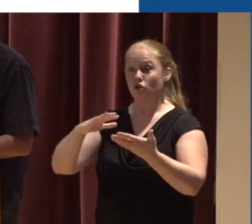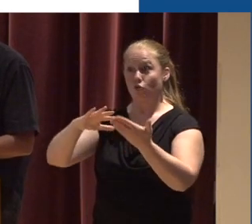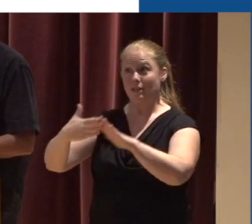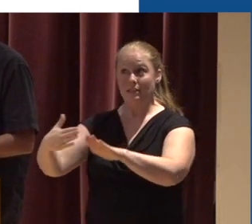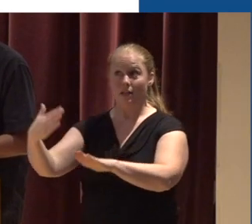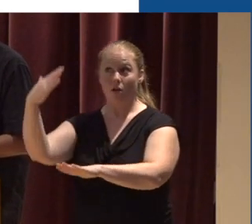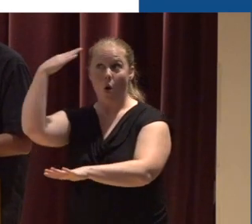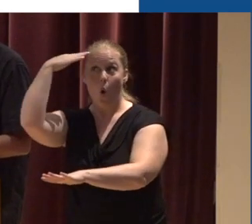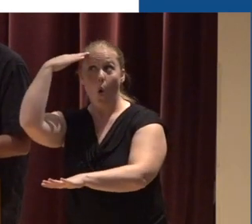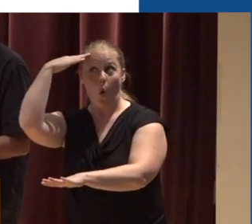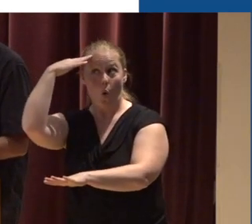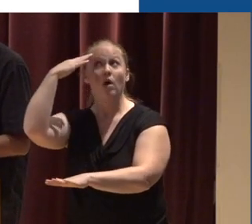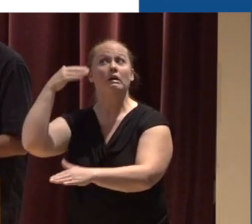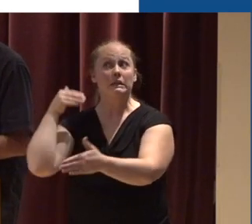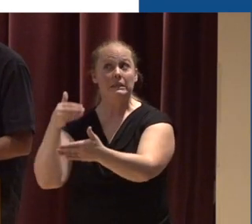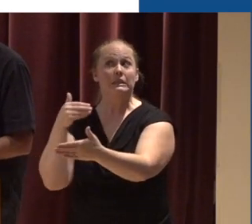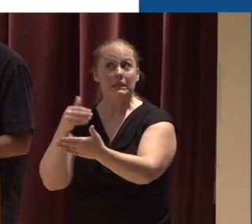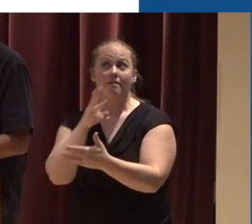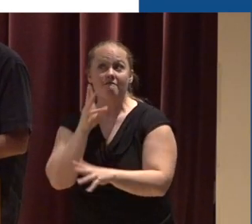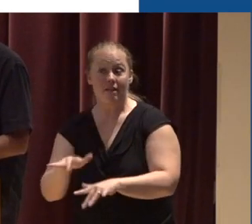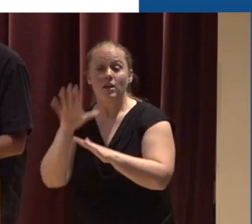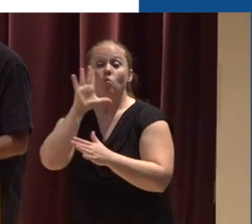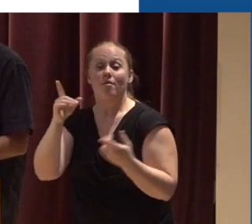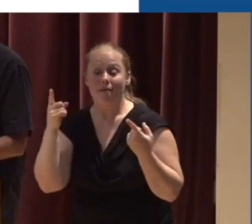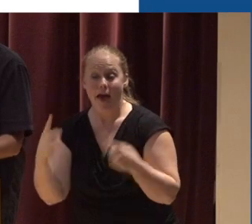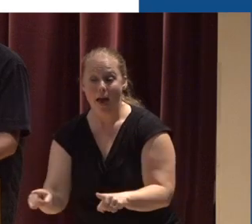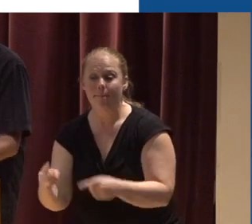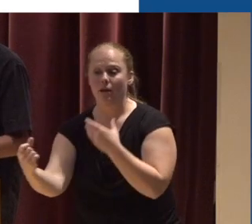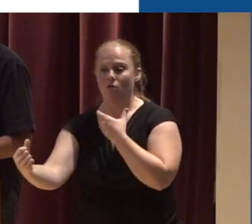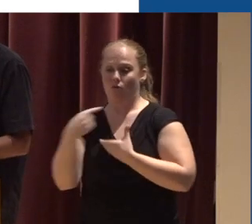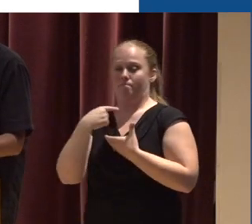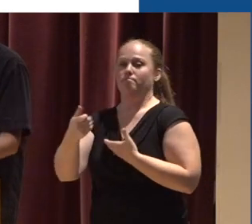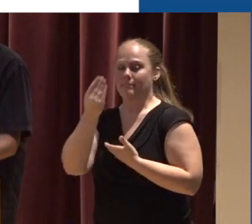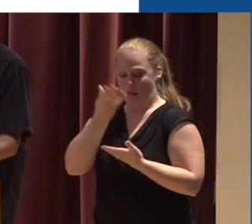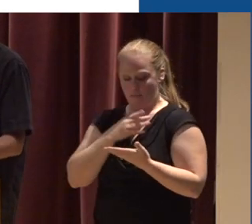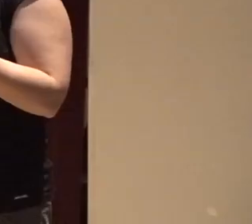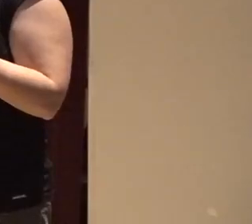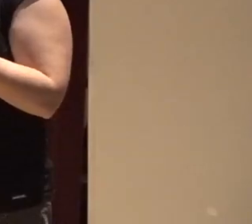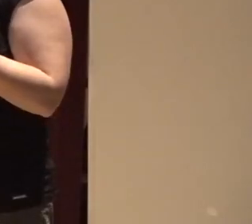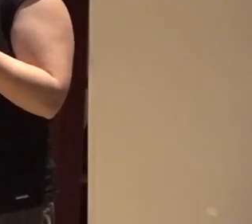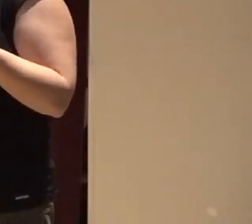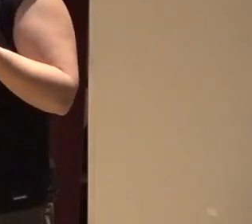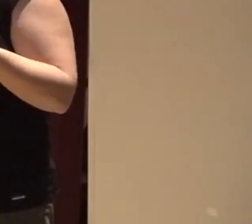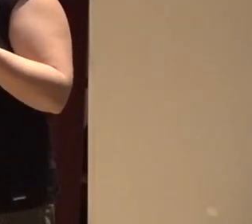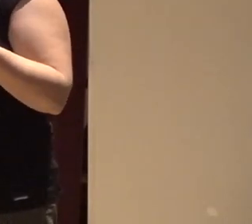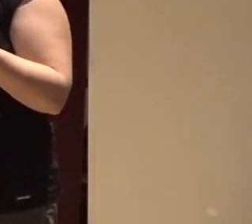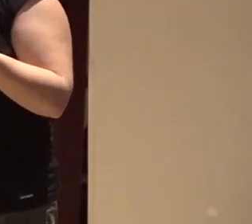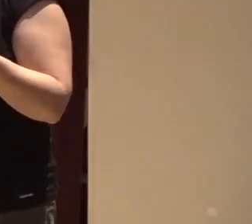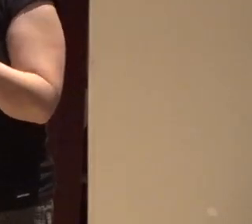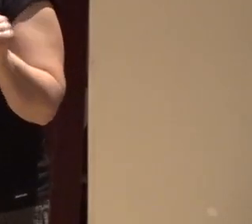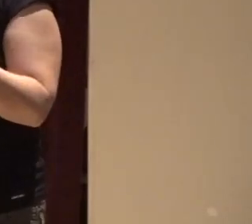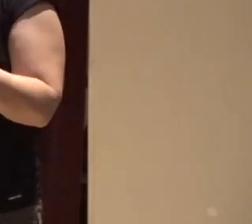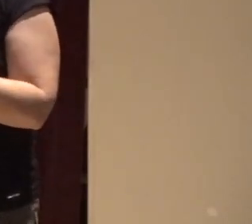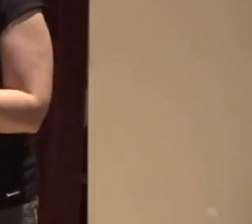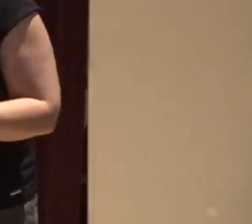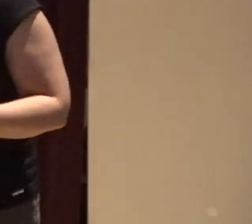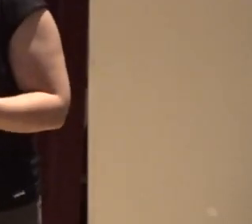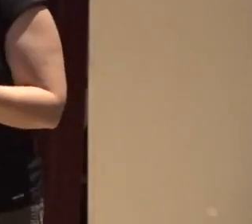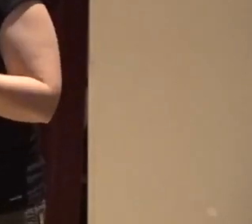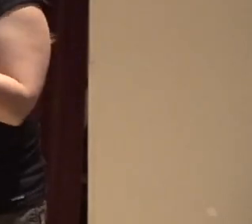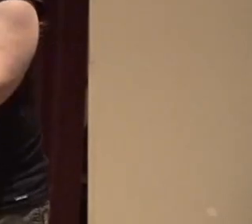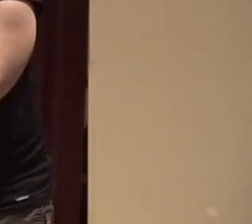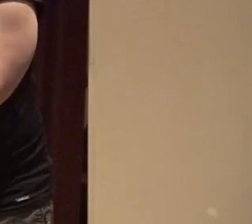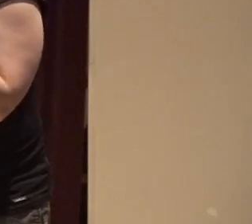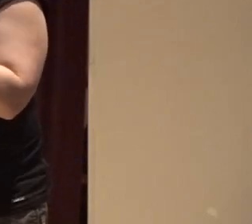That a flood event is imminent So that you, you know, might make the decision To pull your kid out of school Or to at least call the school and see what their plan